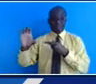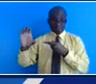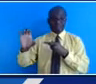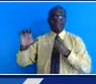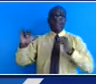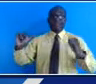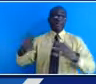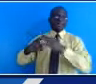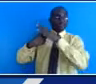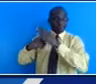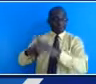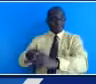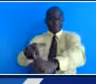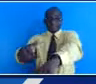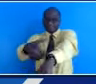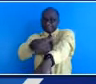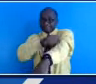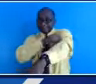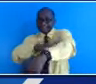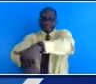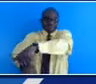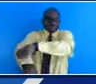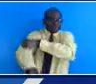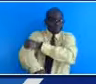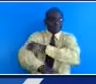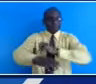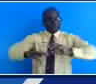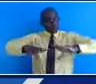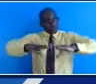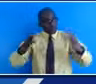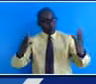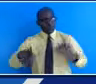that we will get through this. And again, thank you, county exec, for your leadership.